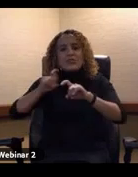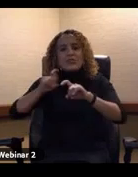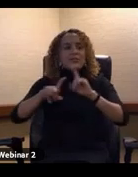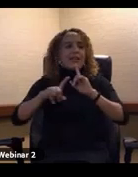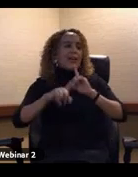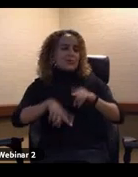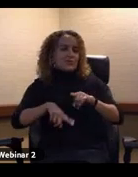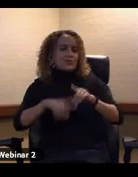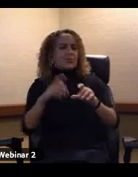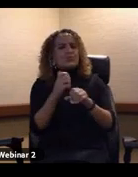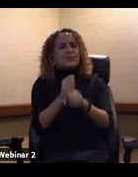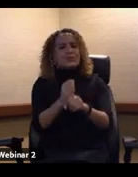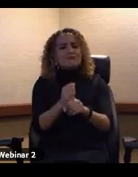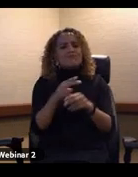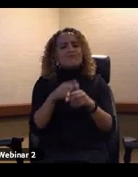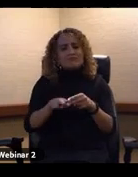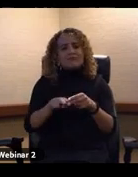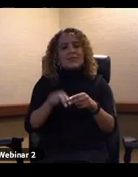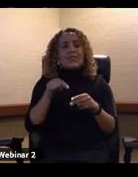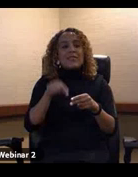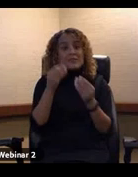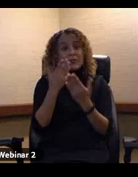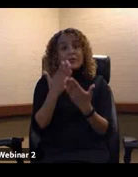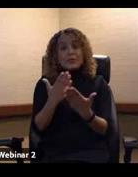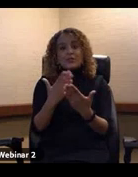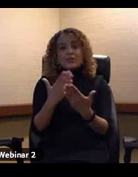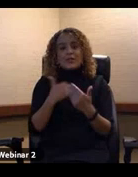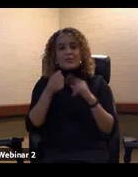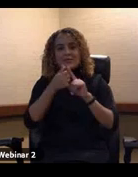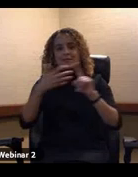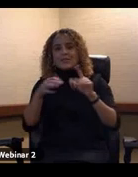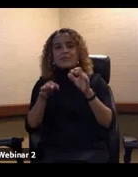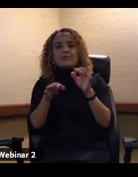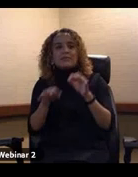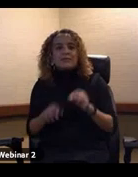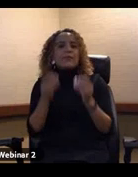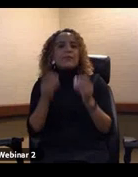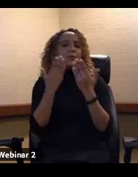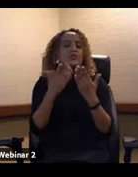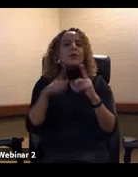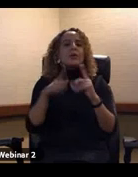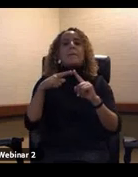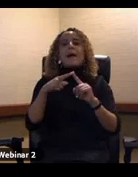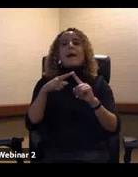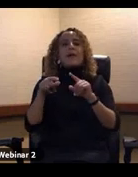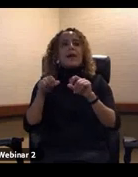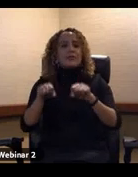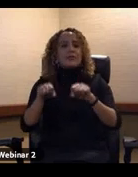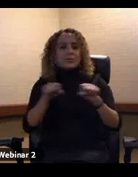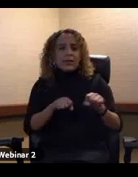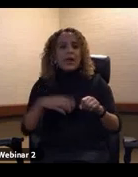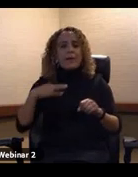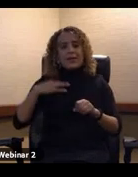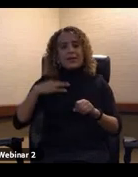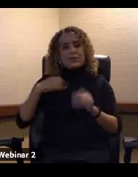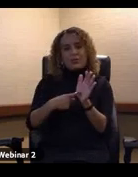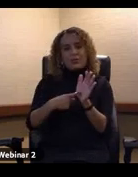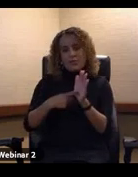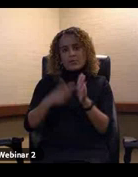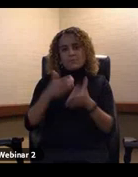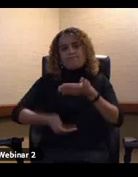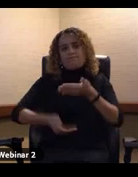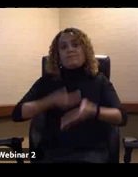this will be brief. The solicitation document contains all the detailed information regarding eligibility and application requirements and should be read